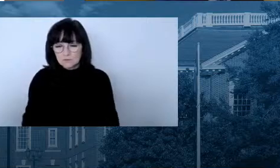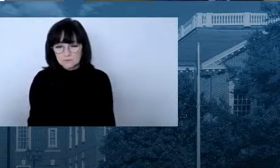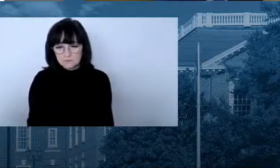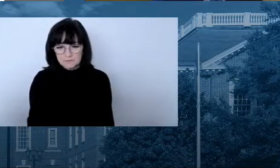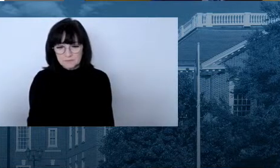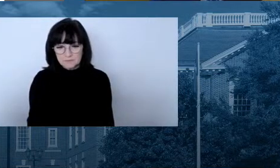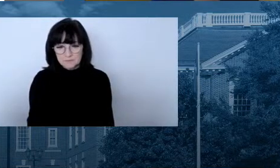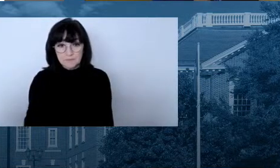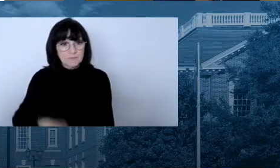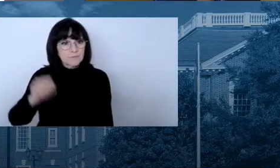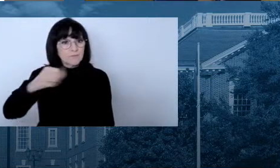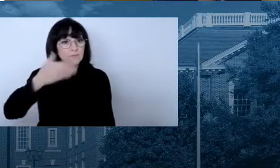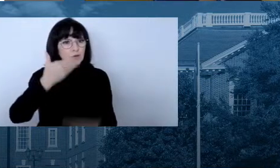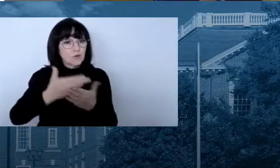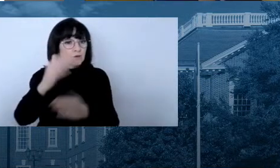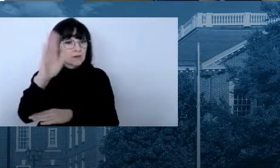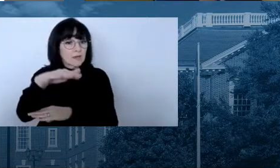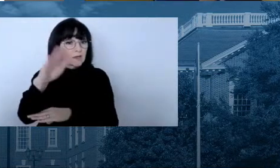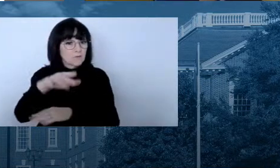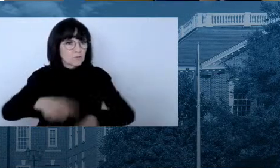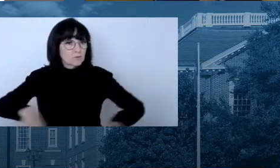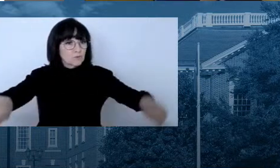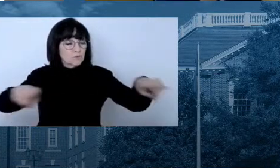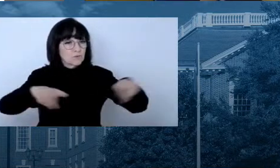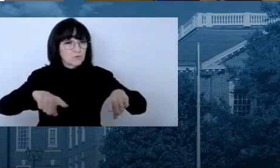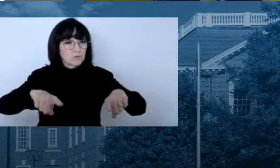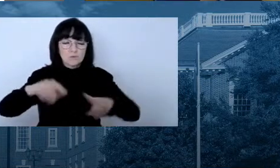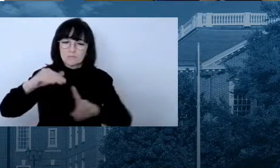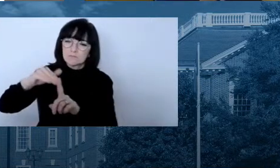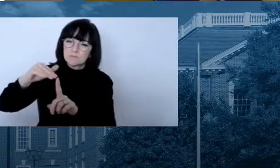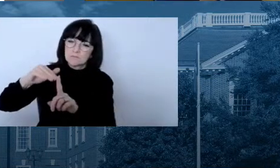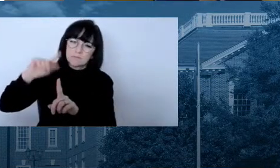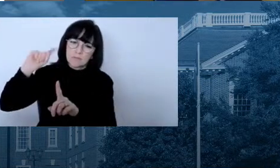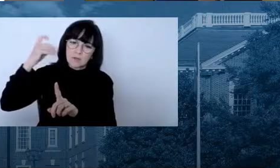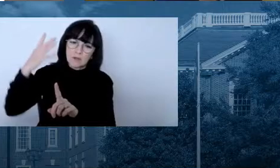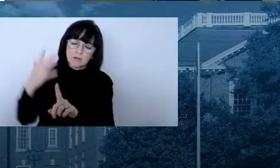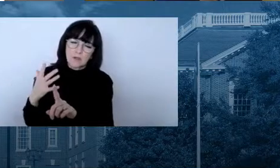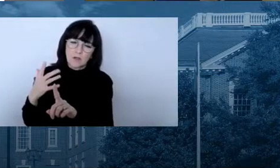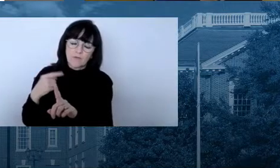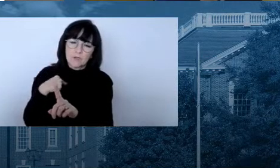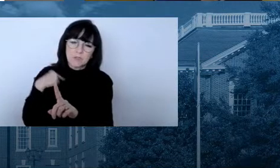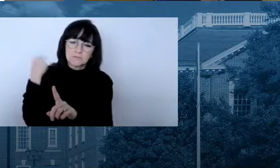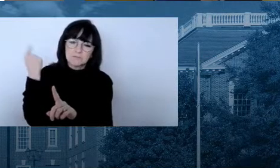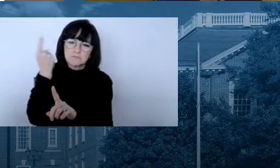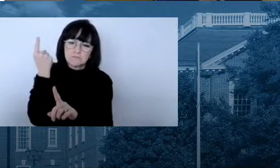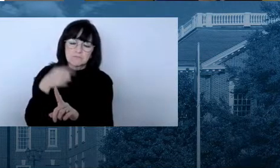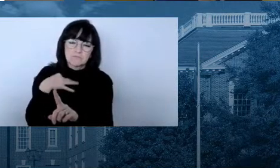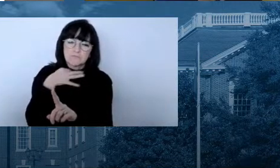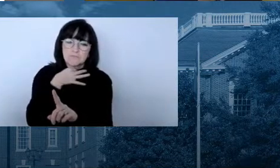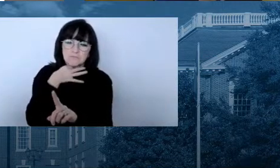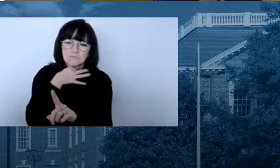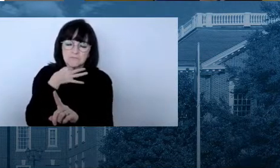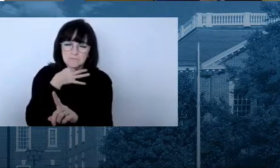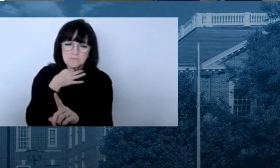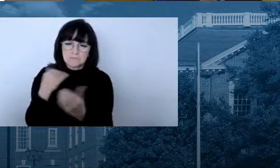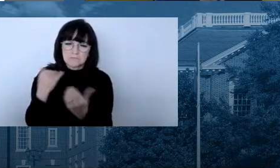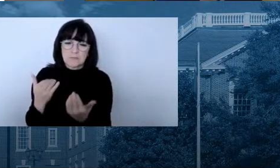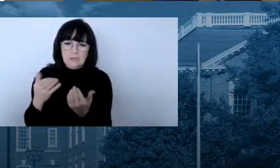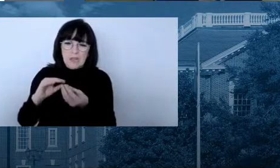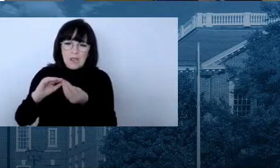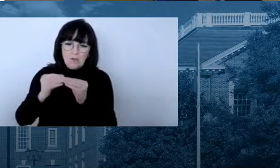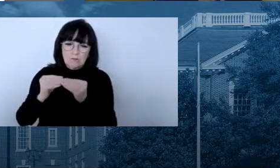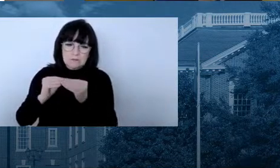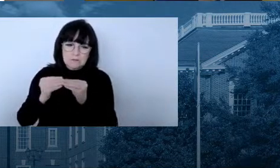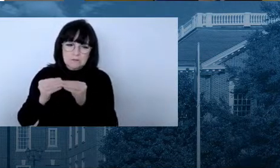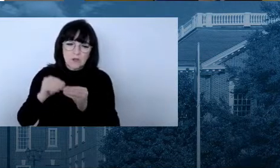Good afternoon, all. Governor, I was just wondering, with the rates of transmission right now, and just looking